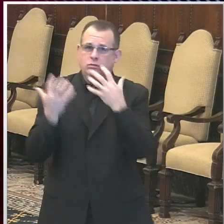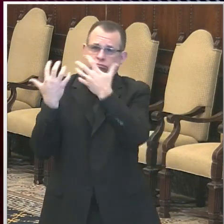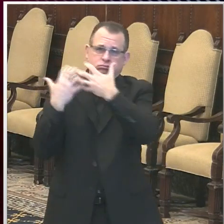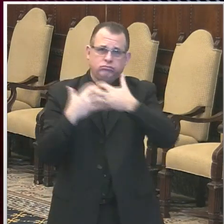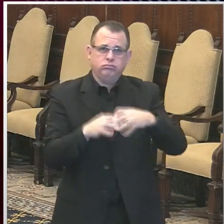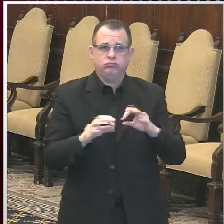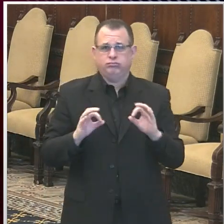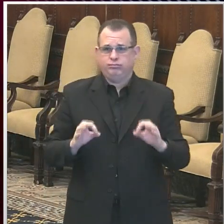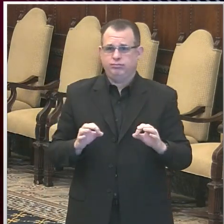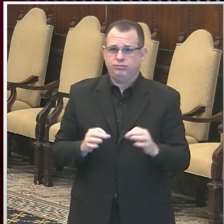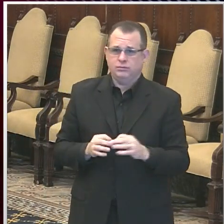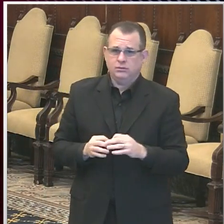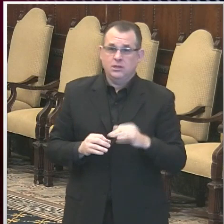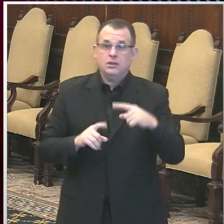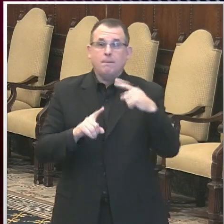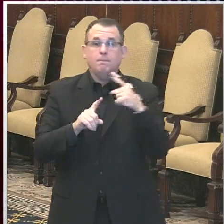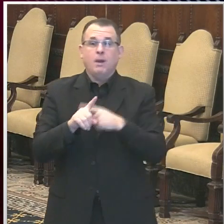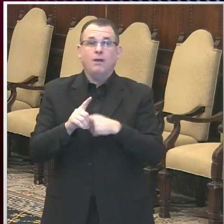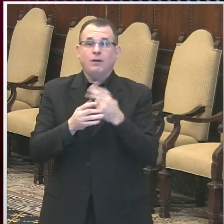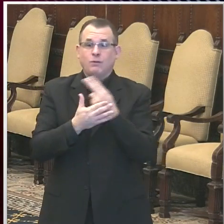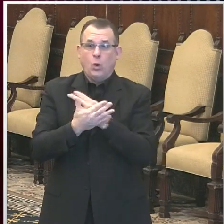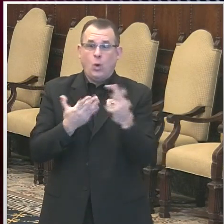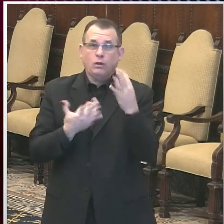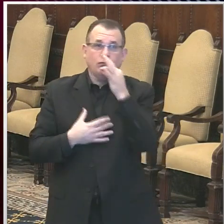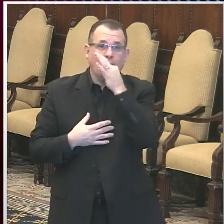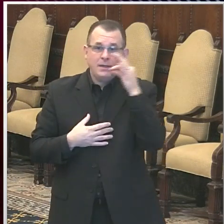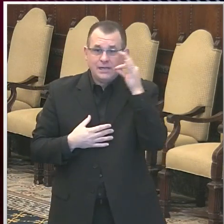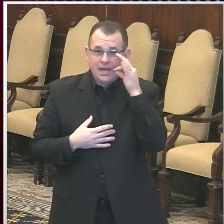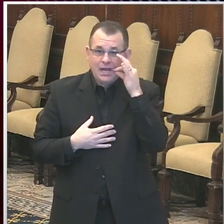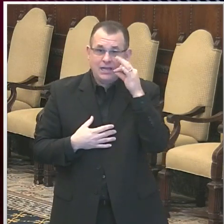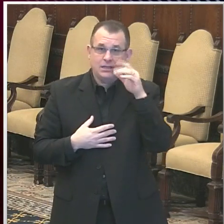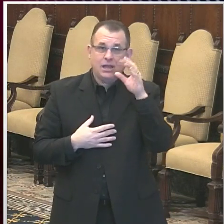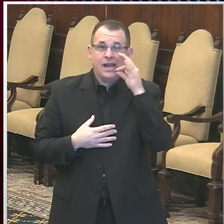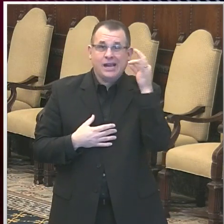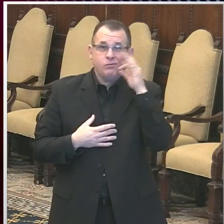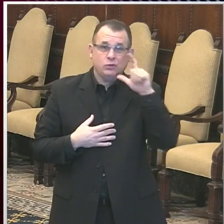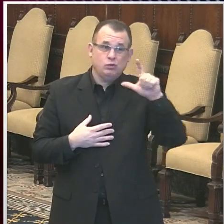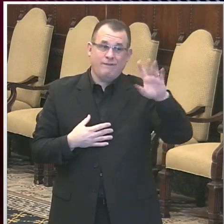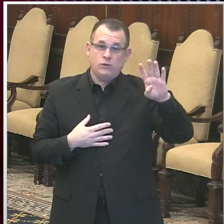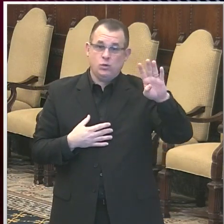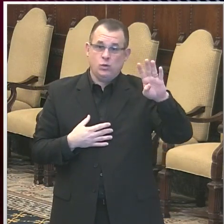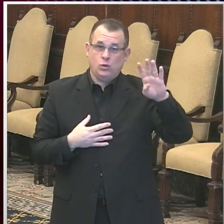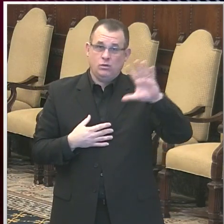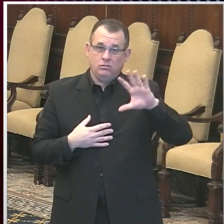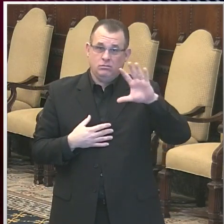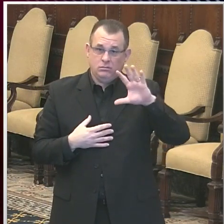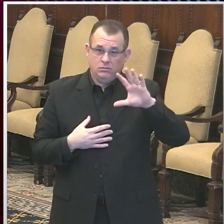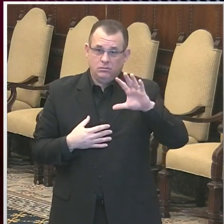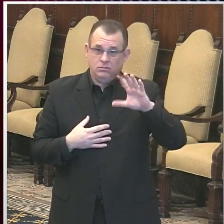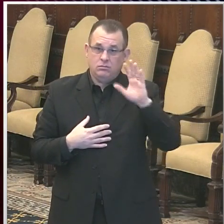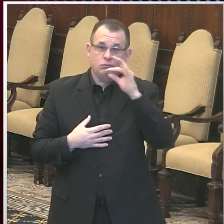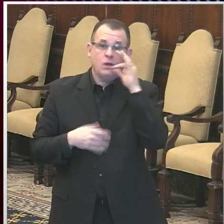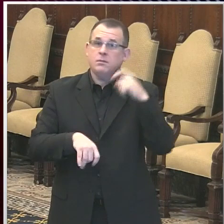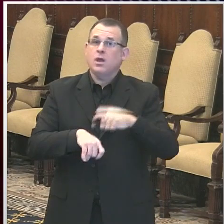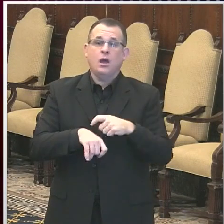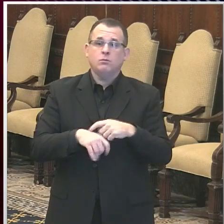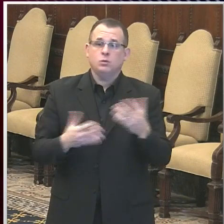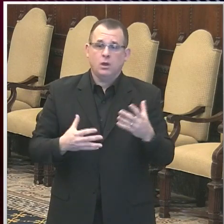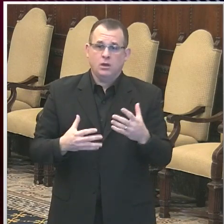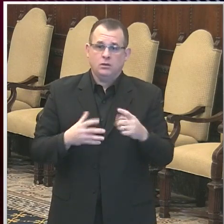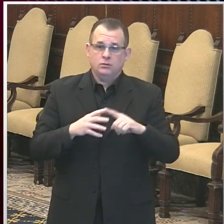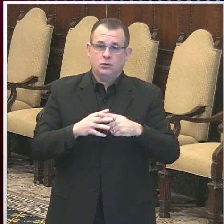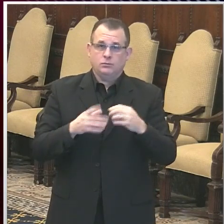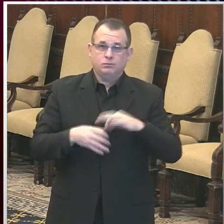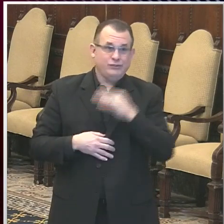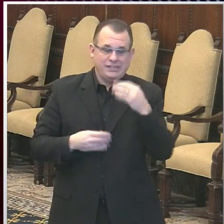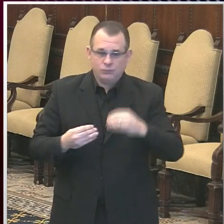of Ramadan will begin approximately on April 24th. Ramadan is a time of spiritual rejuvenation and